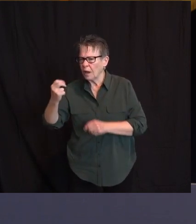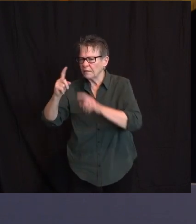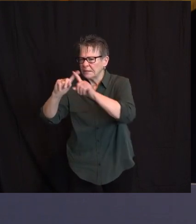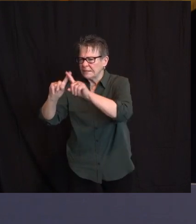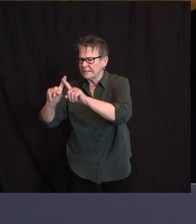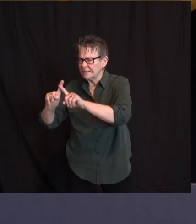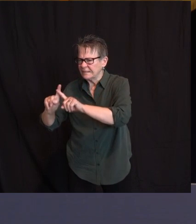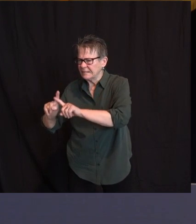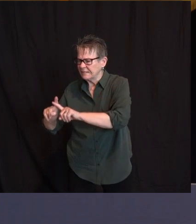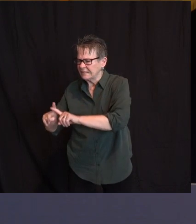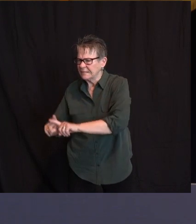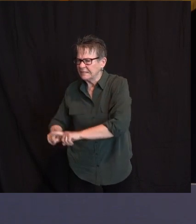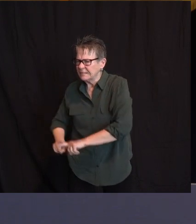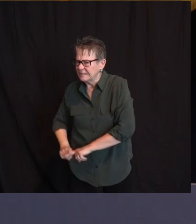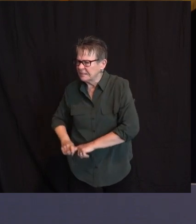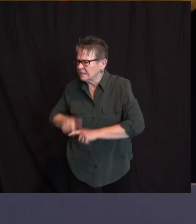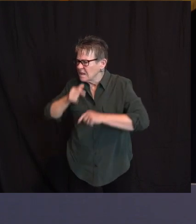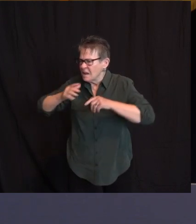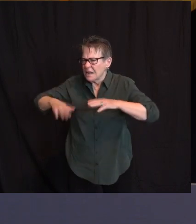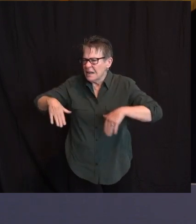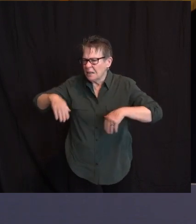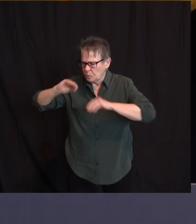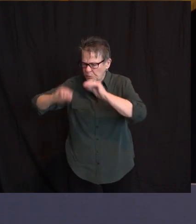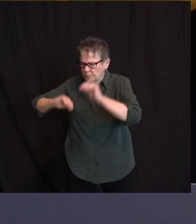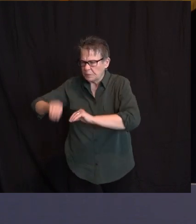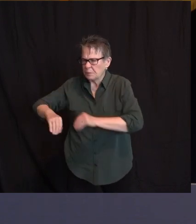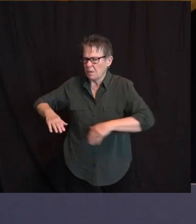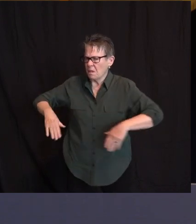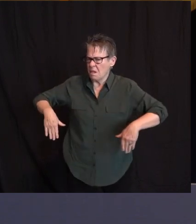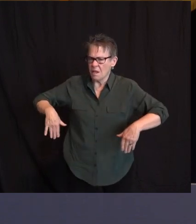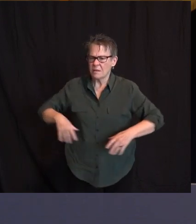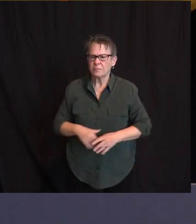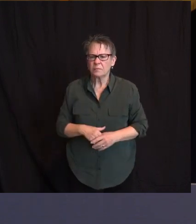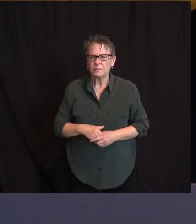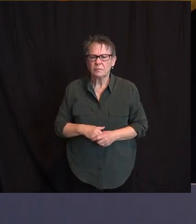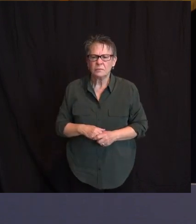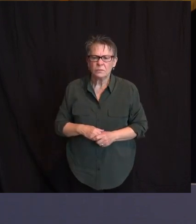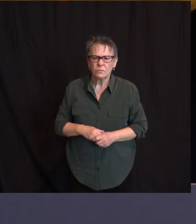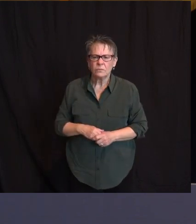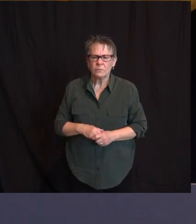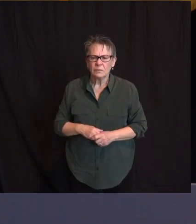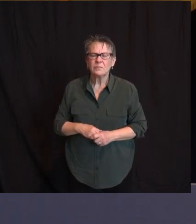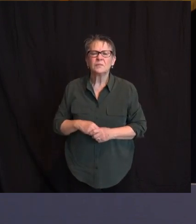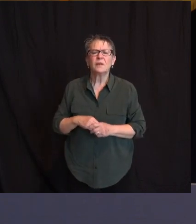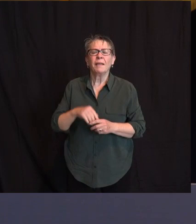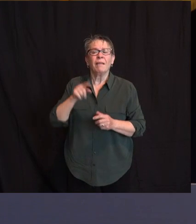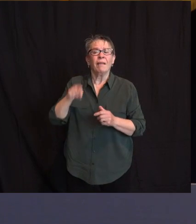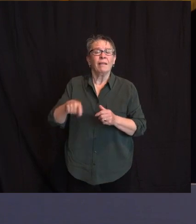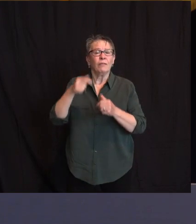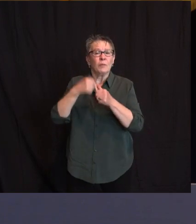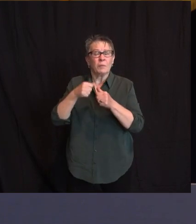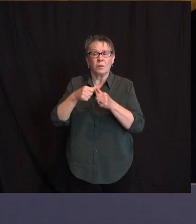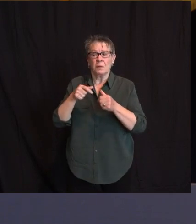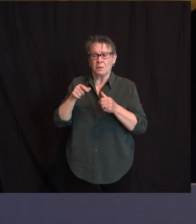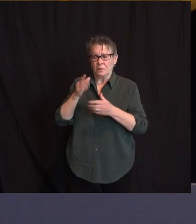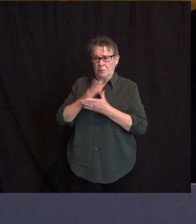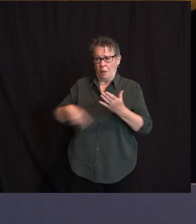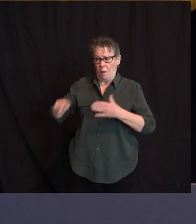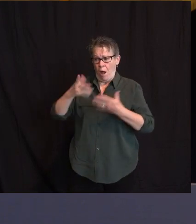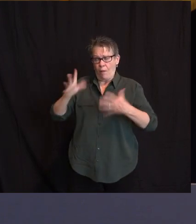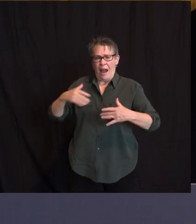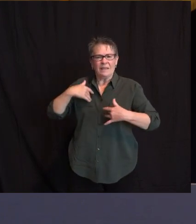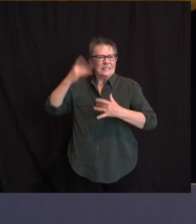documented underlying conditions. 2% or 28 of the cases have not documented an